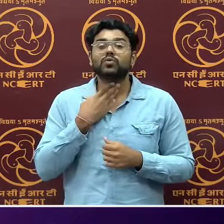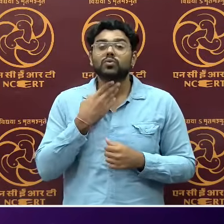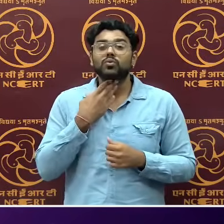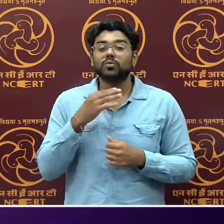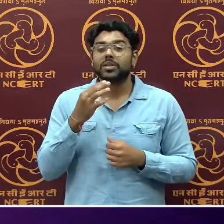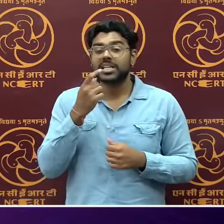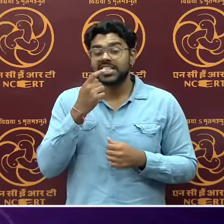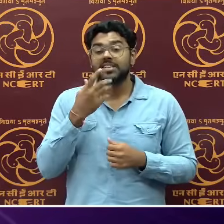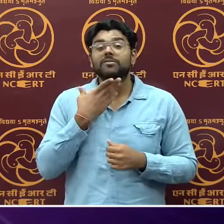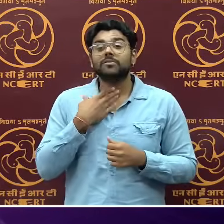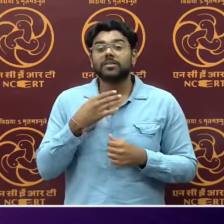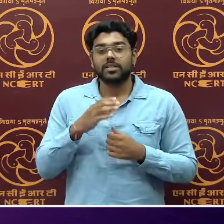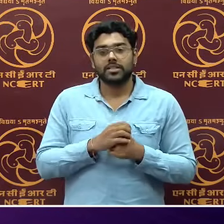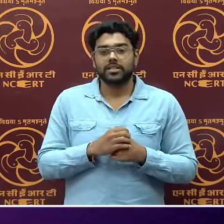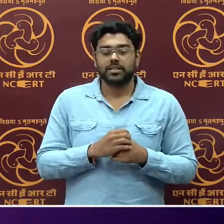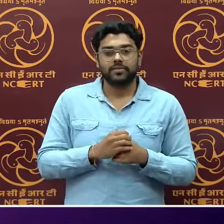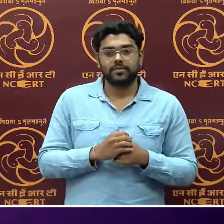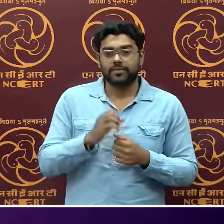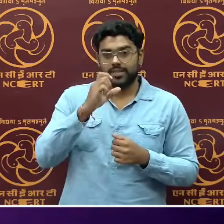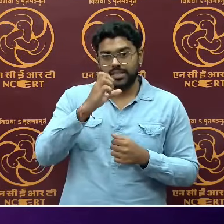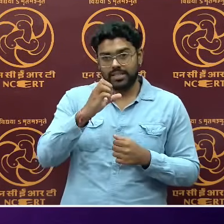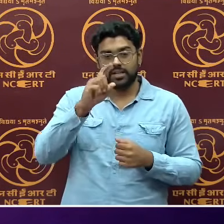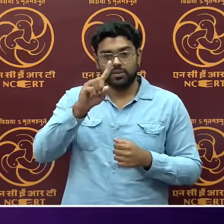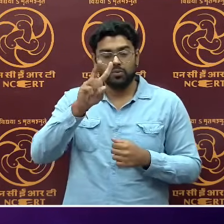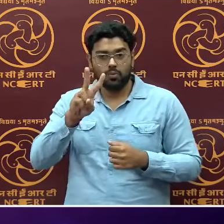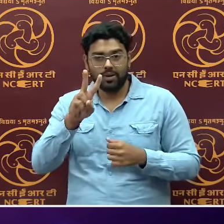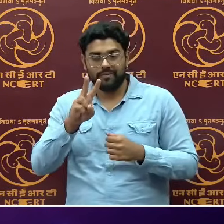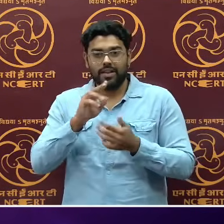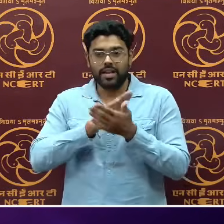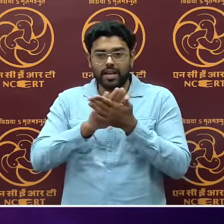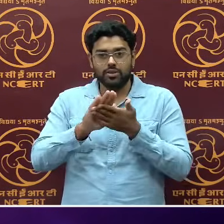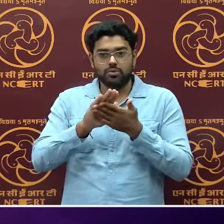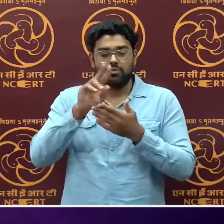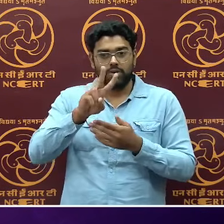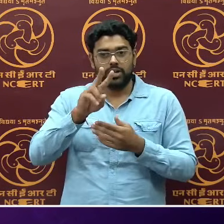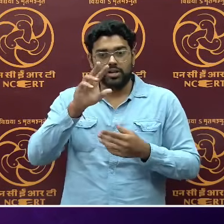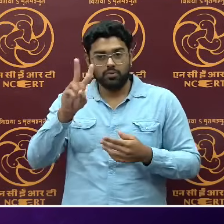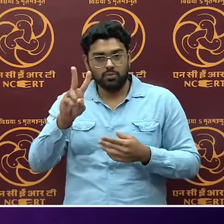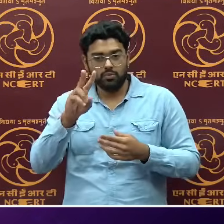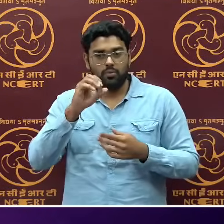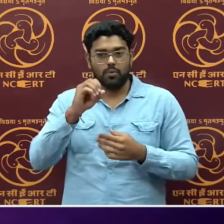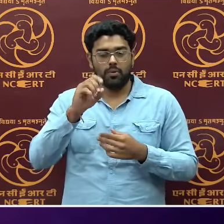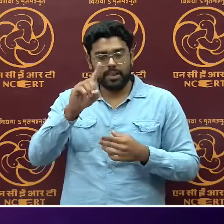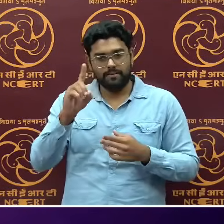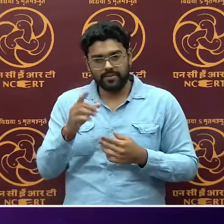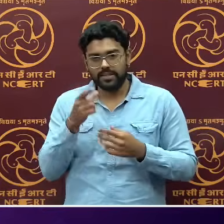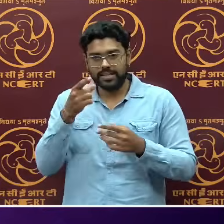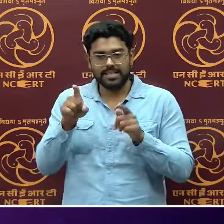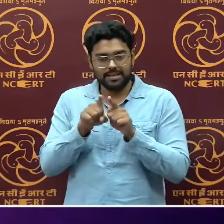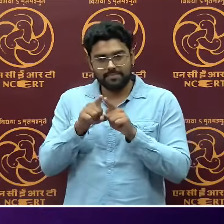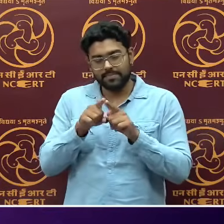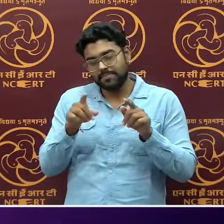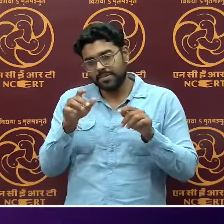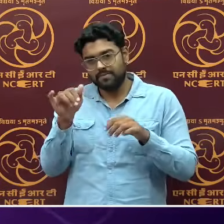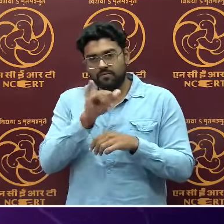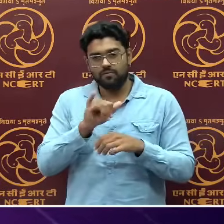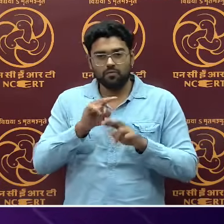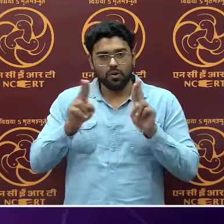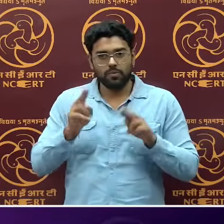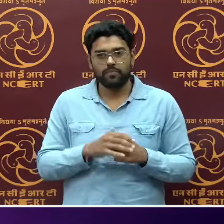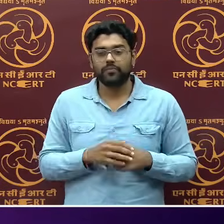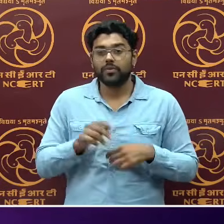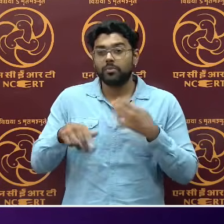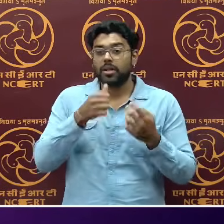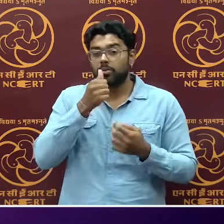got a formula C12H22O11. So all the crystals are having same formula. Next we have